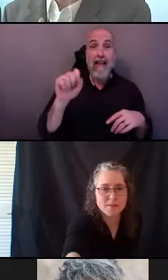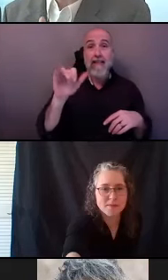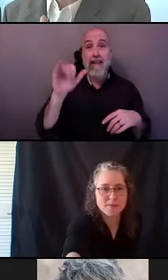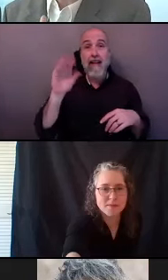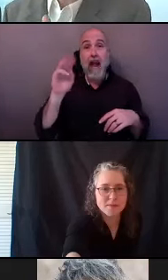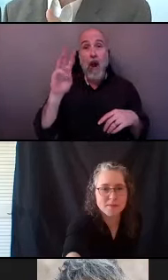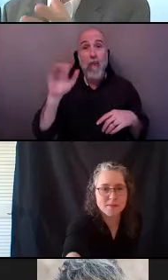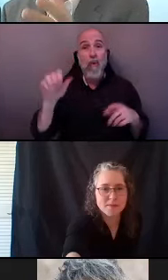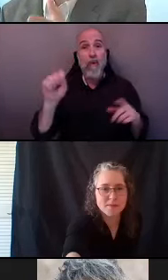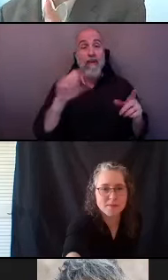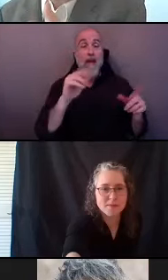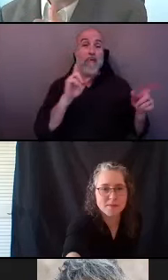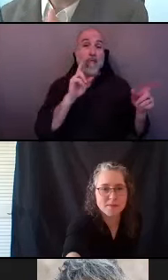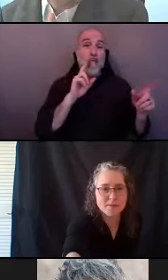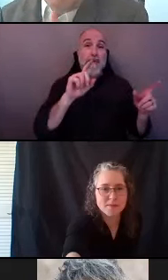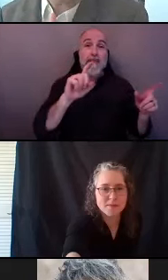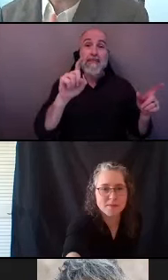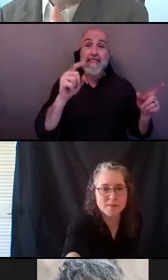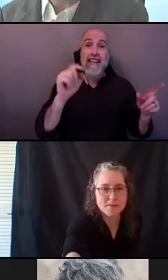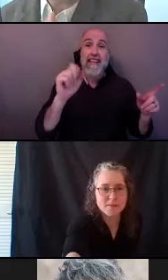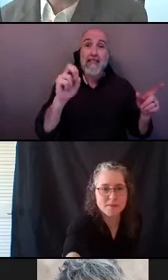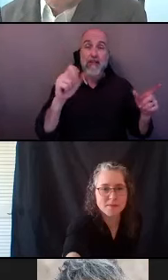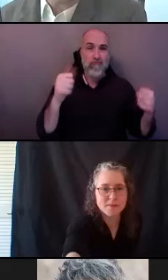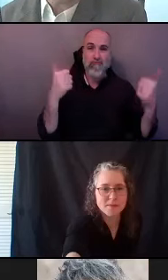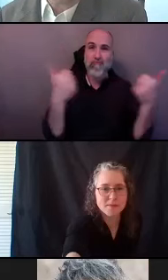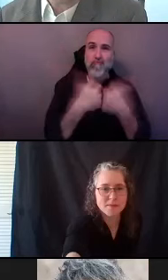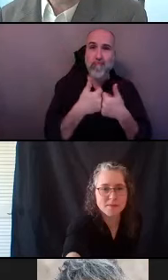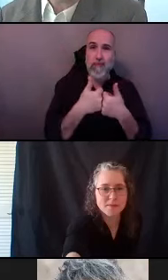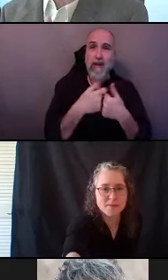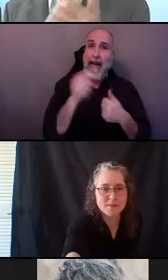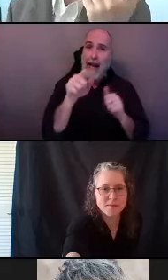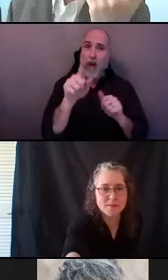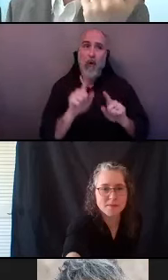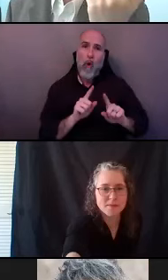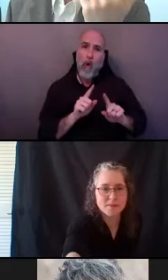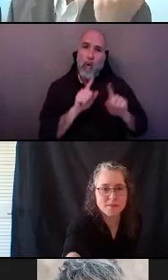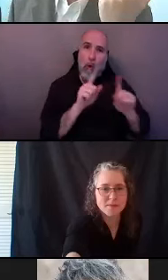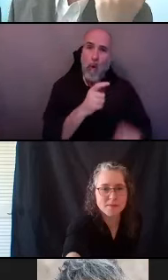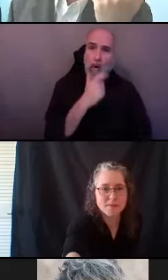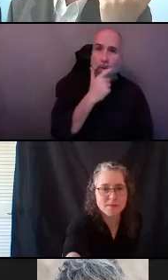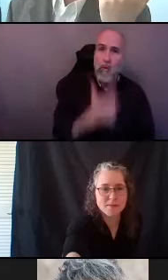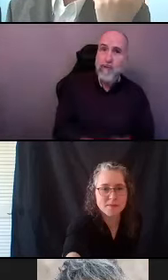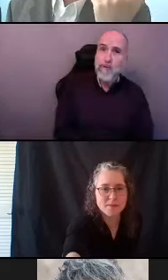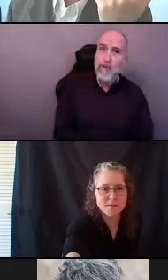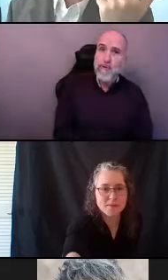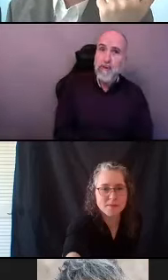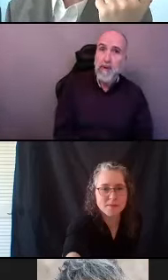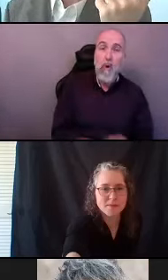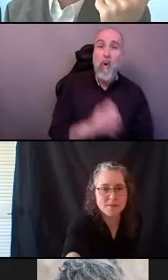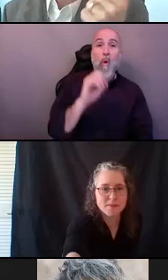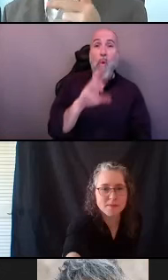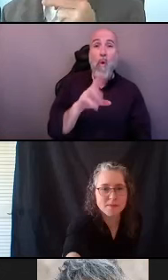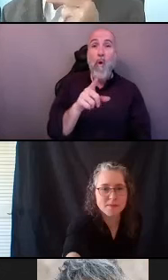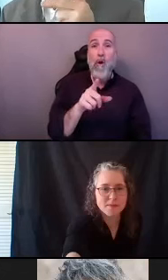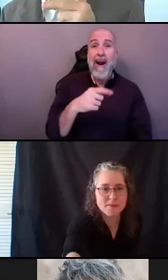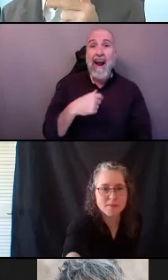football, can you visit your neighbor to watch the game? Or are you going to be 3 doors down and you